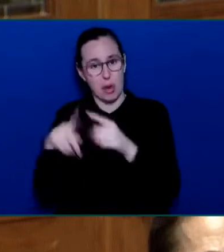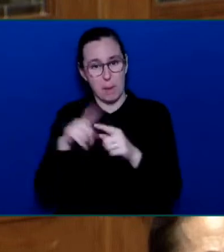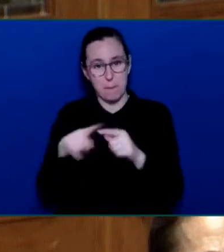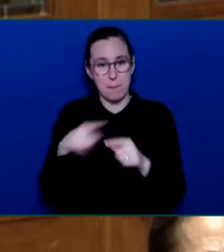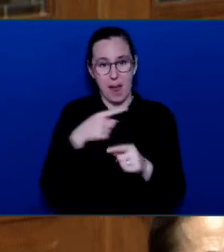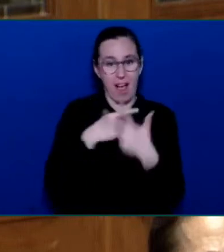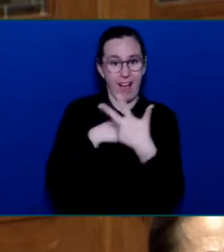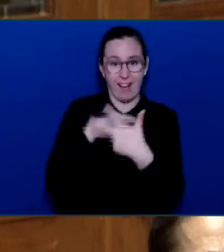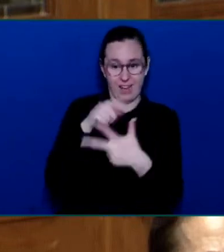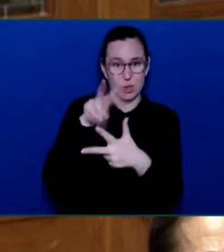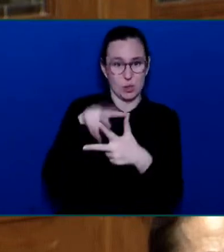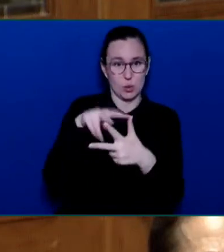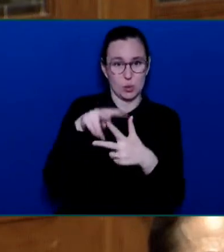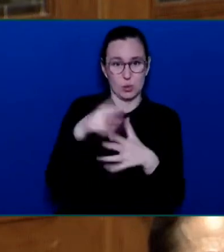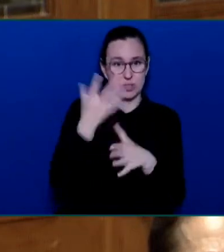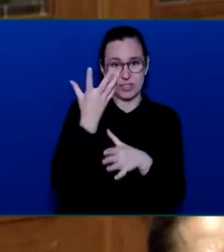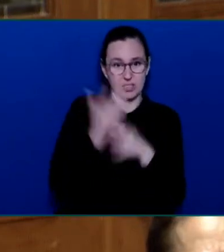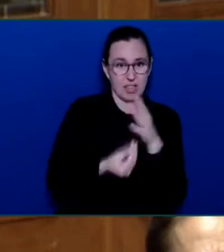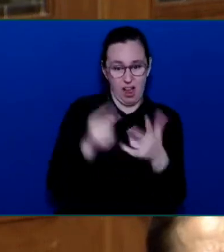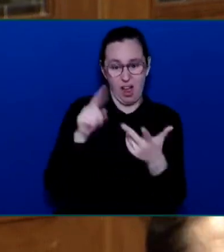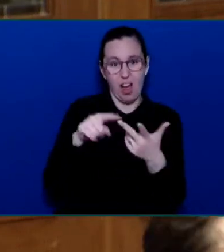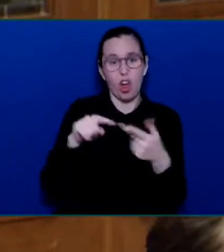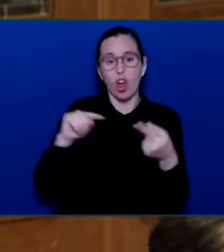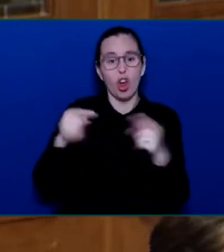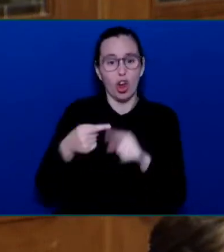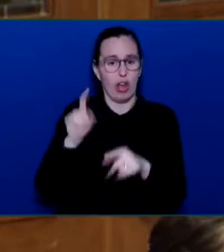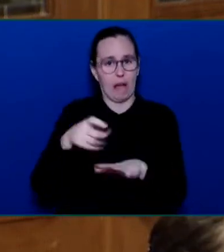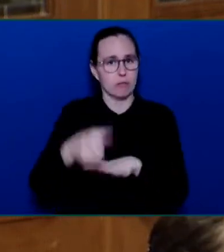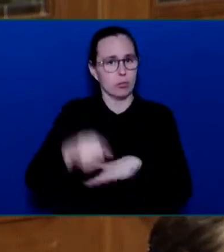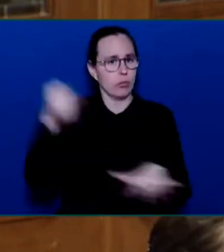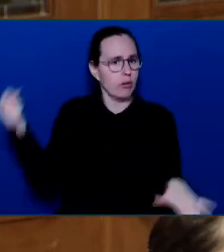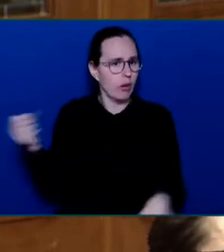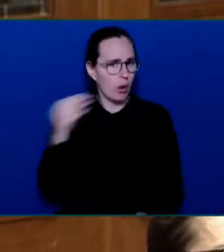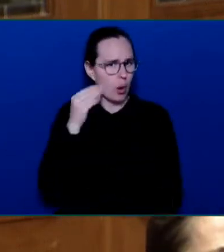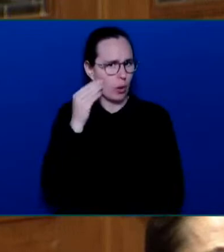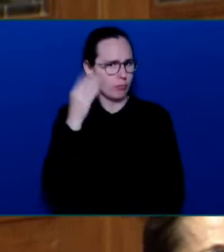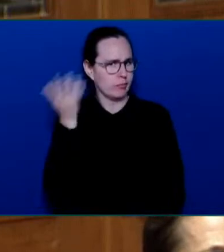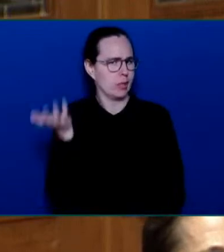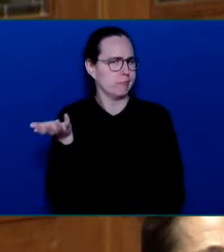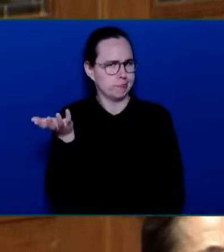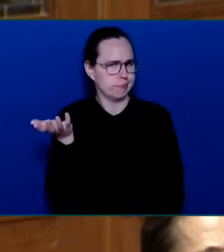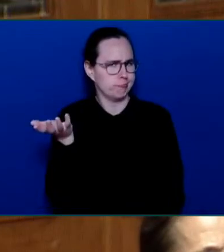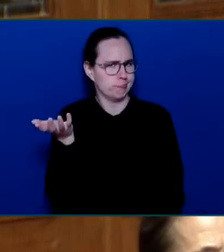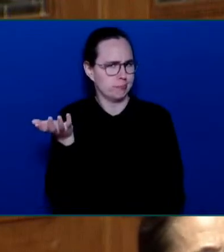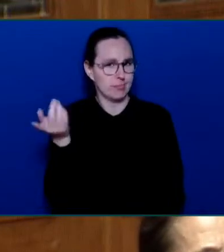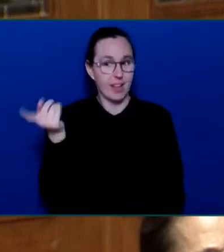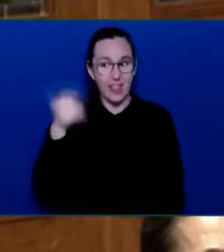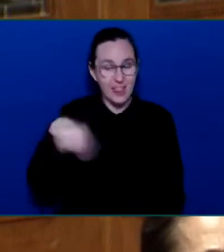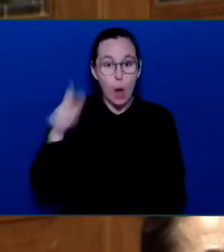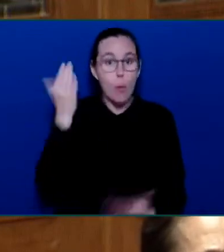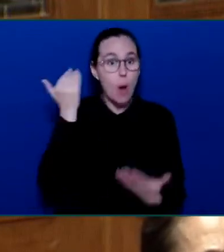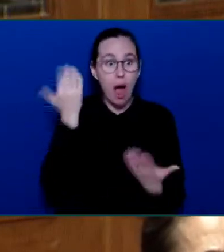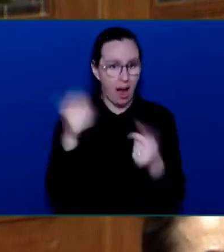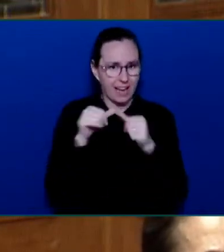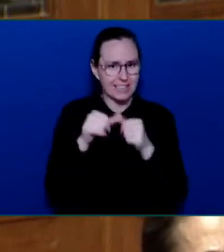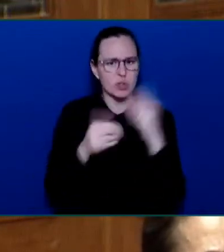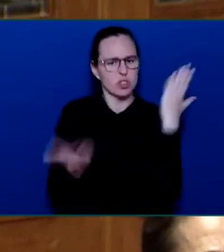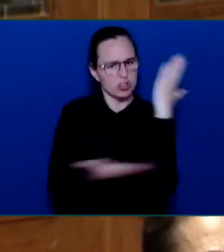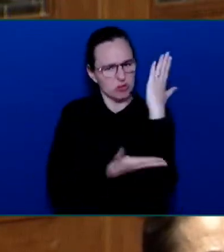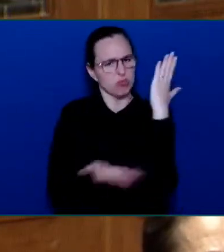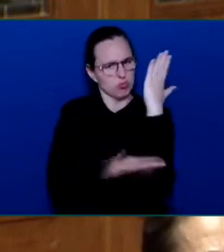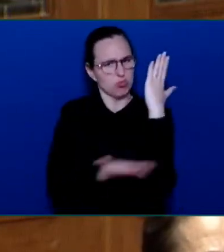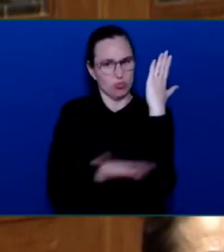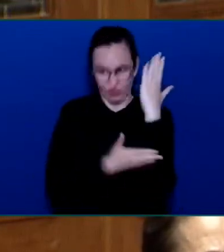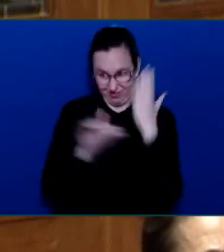approve logging in old-growth habitat that spotted owl would need to survive. It's evident that the status quo approach is